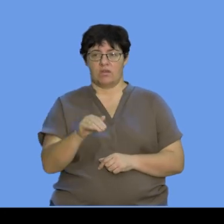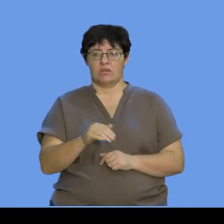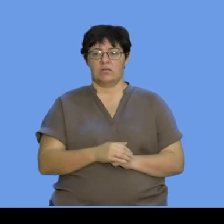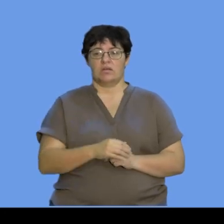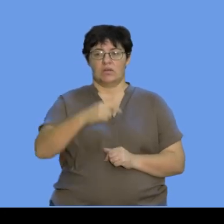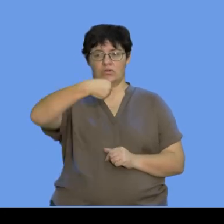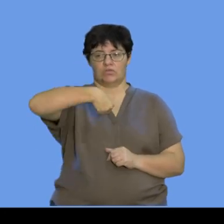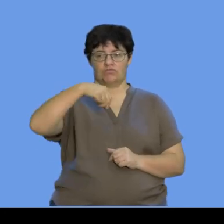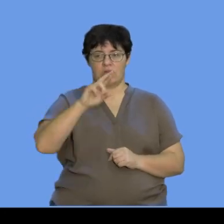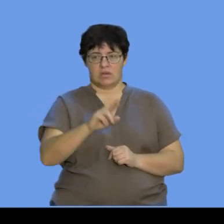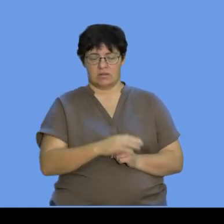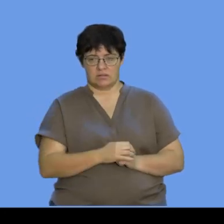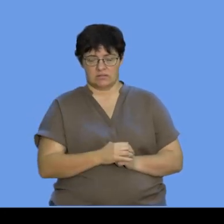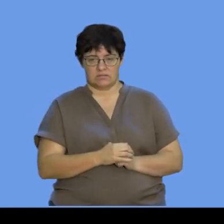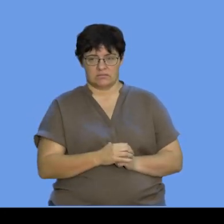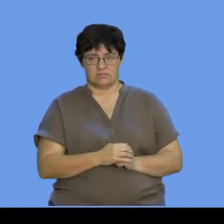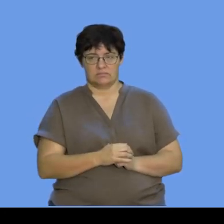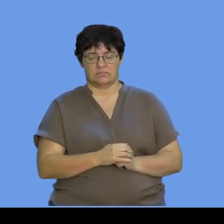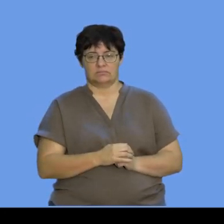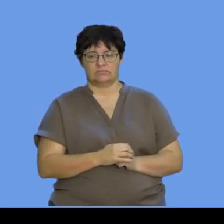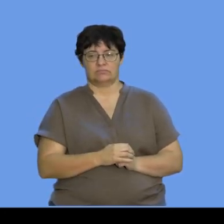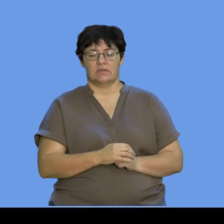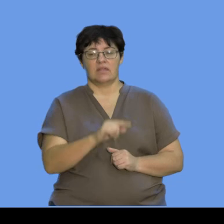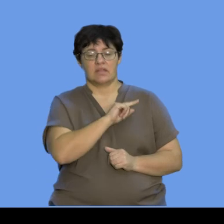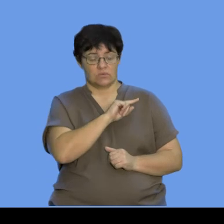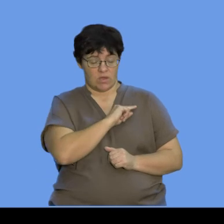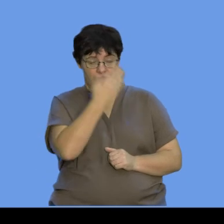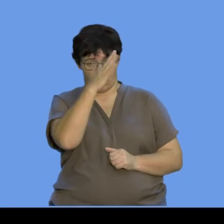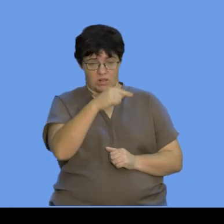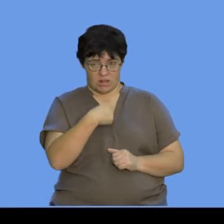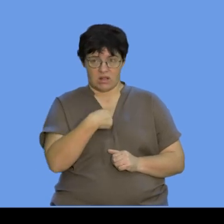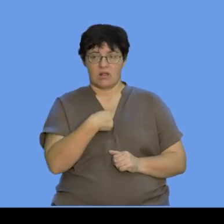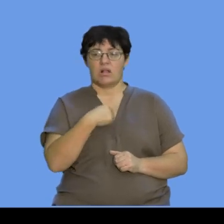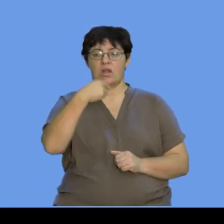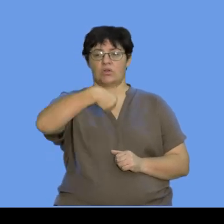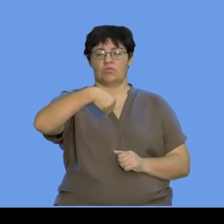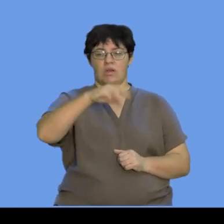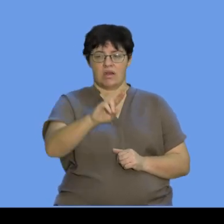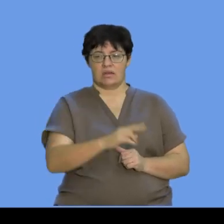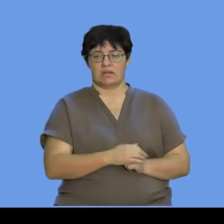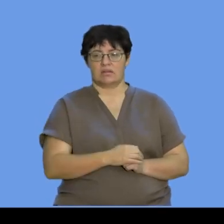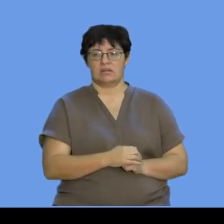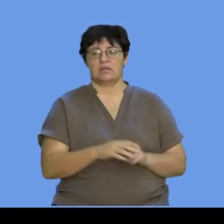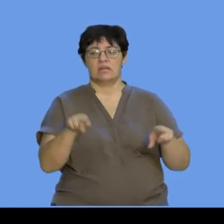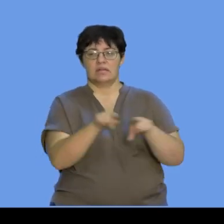4 over what they want me to find, which is QR. Therefore, my QR